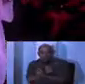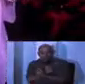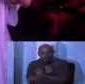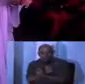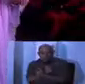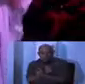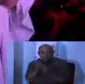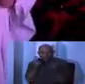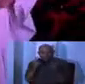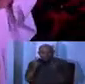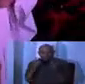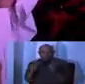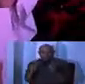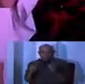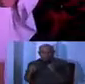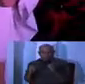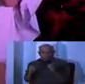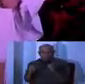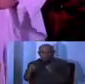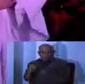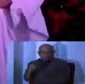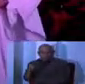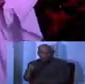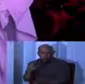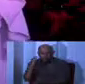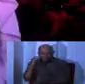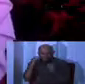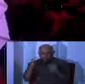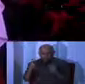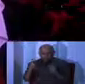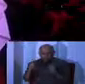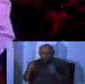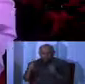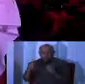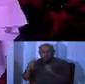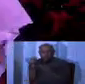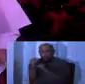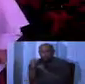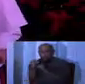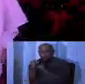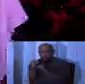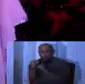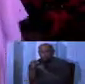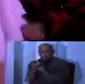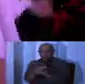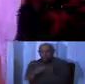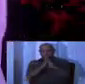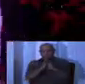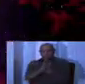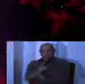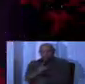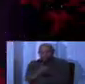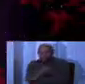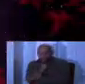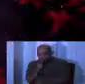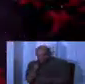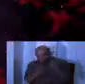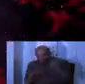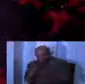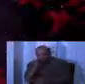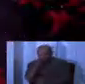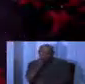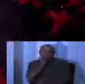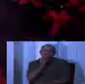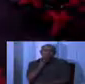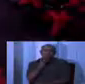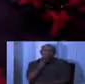sees no borders. A love that sees no boundaries. A love that doesn't look at the color of our skin or